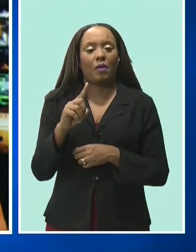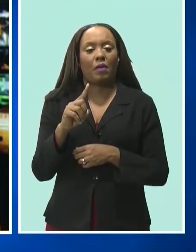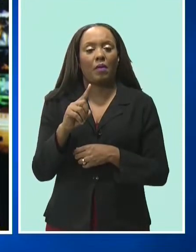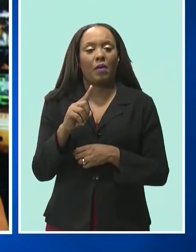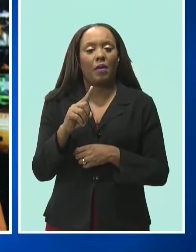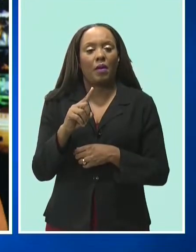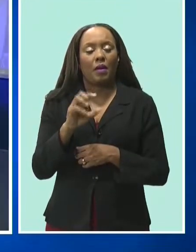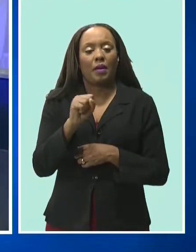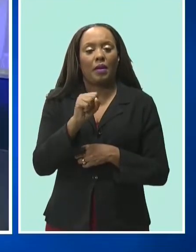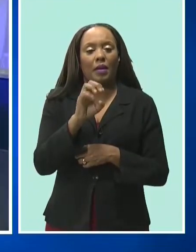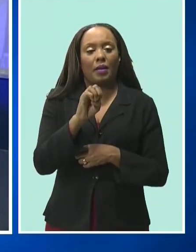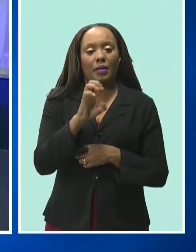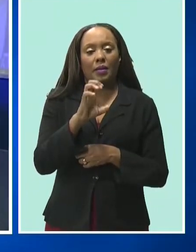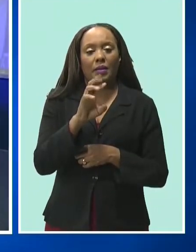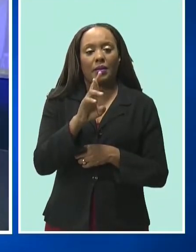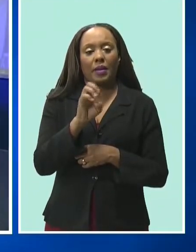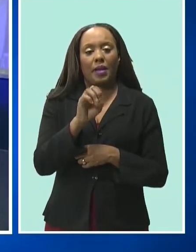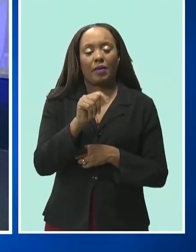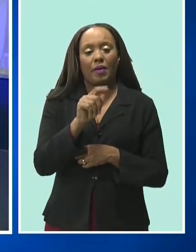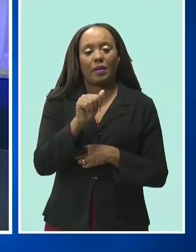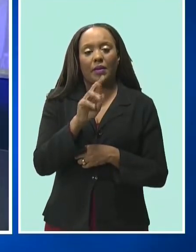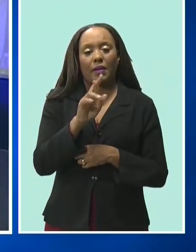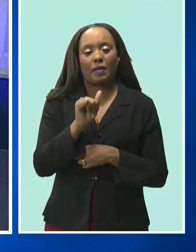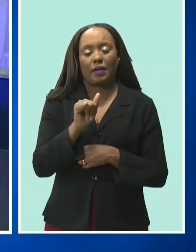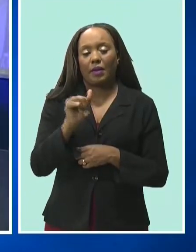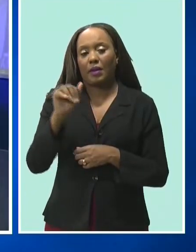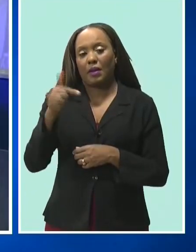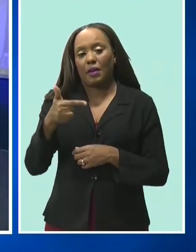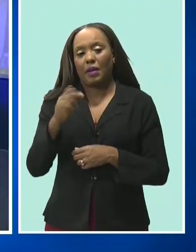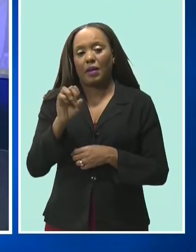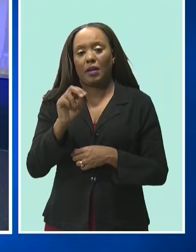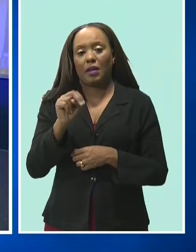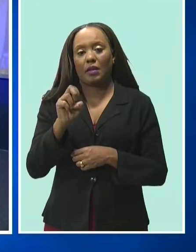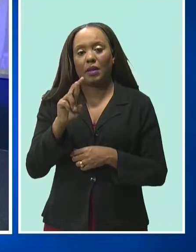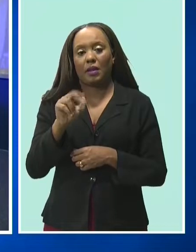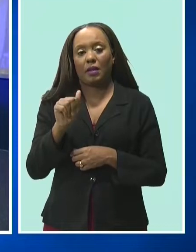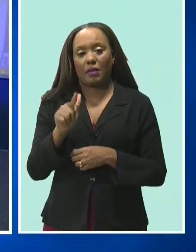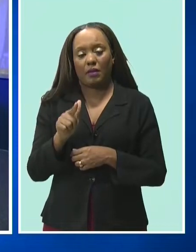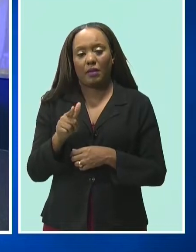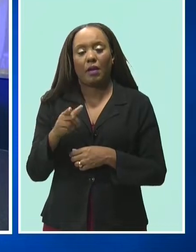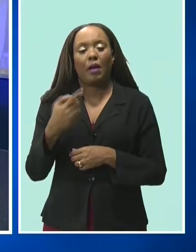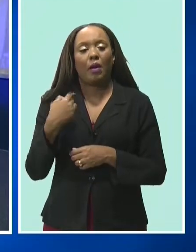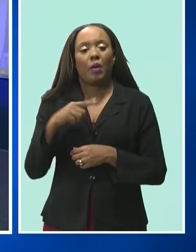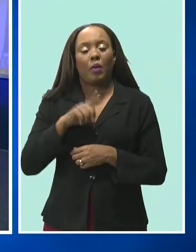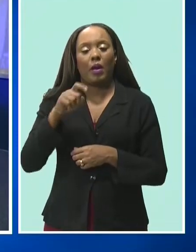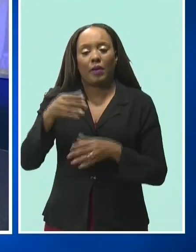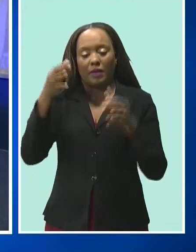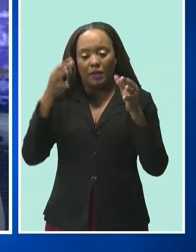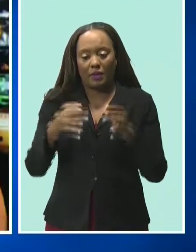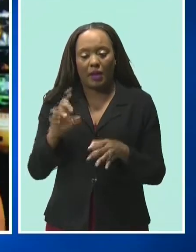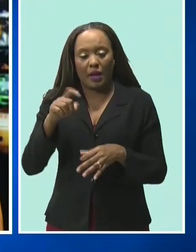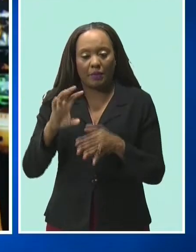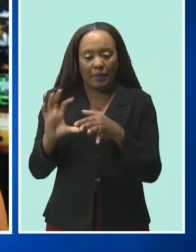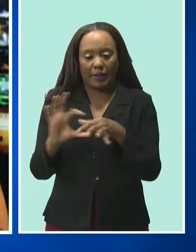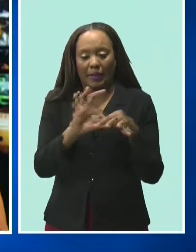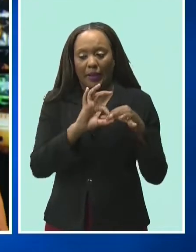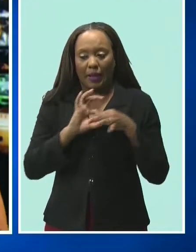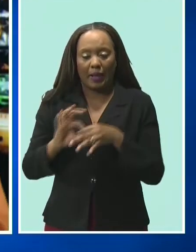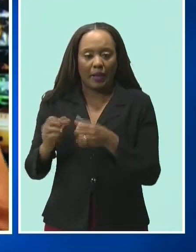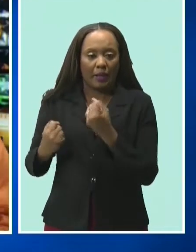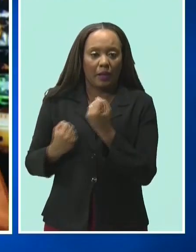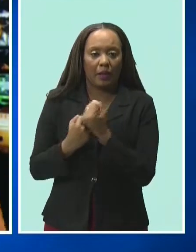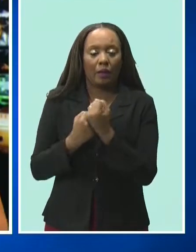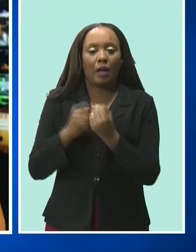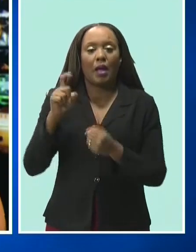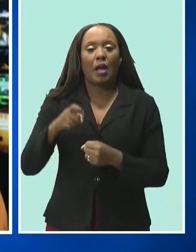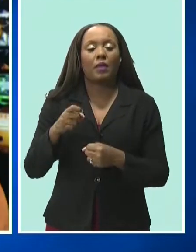very sensitive issue, and it's important that CARICOM not be divided on this issue, that we select one